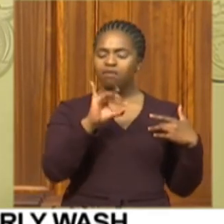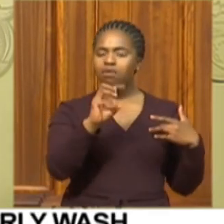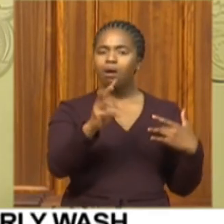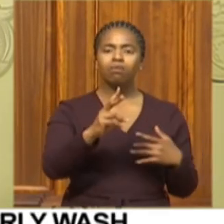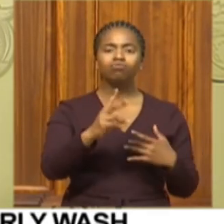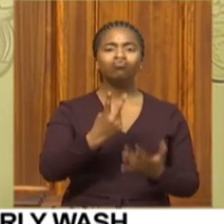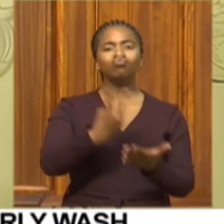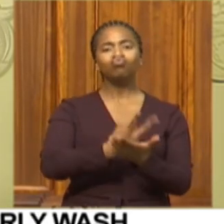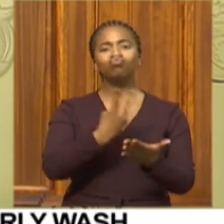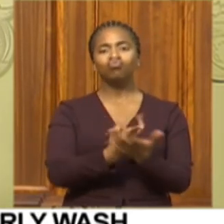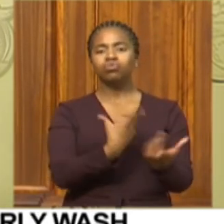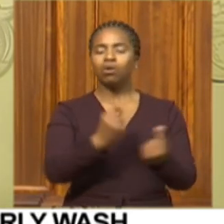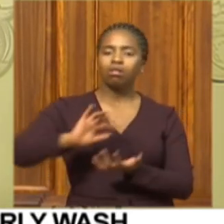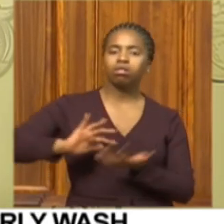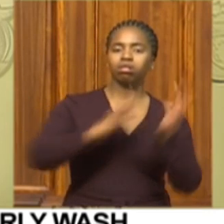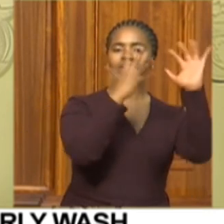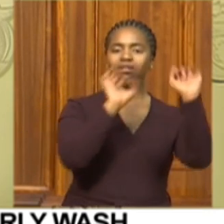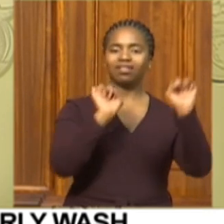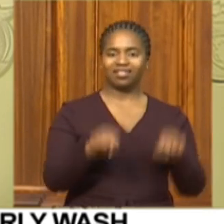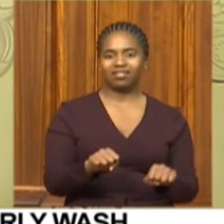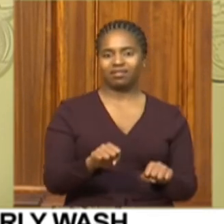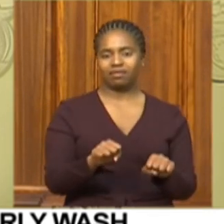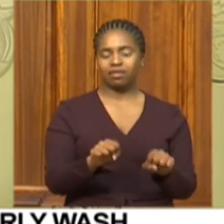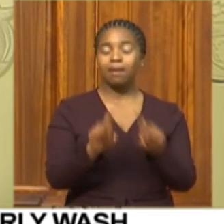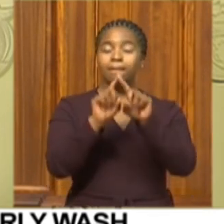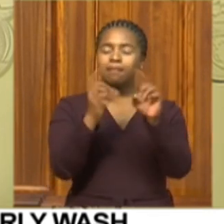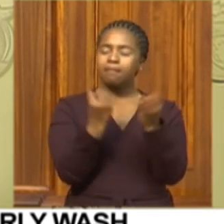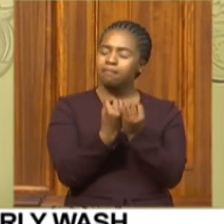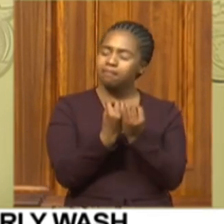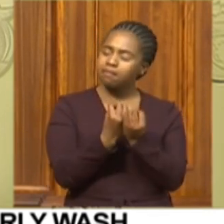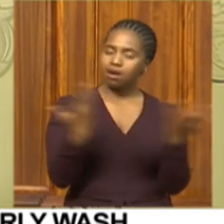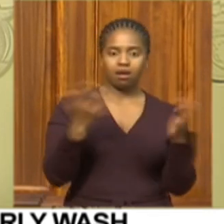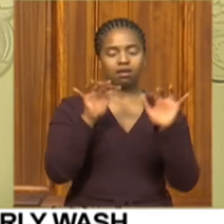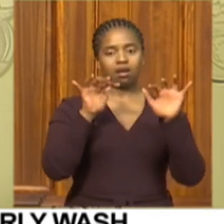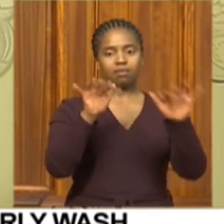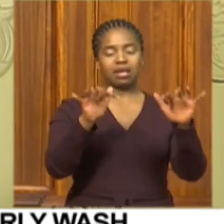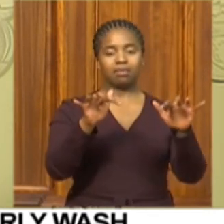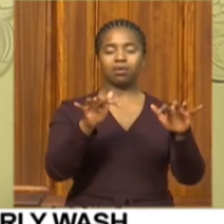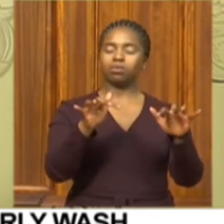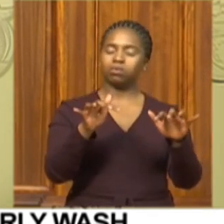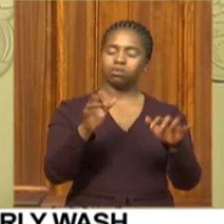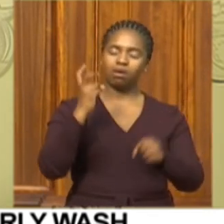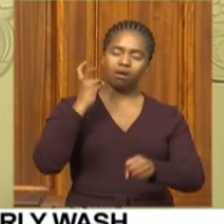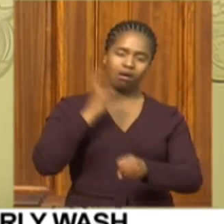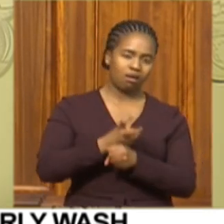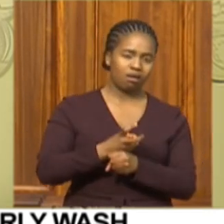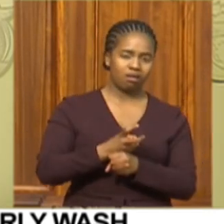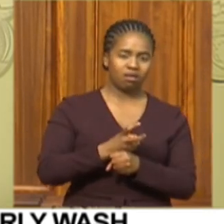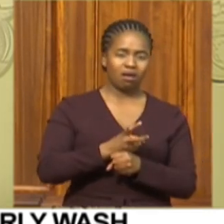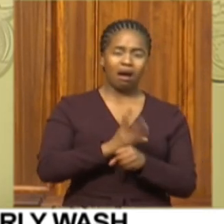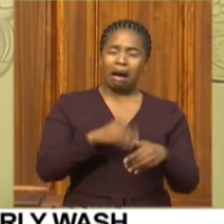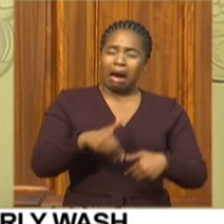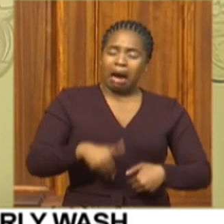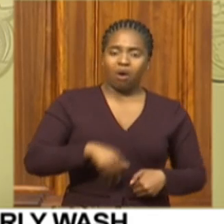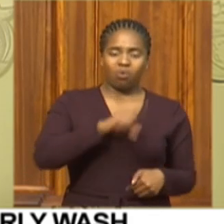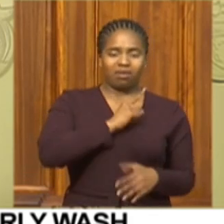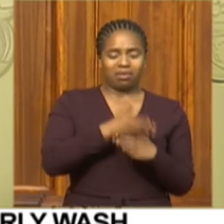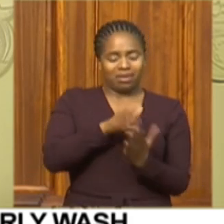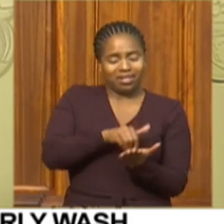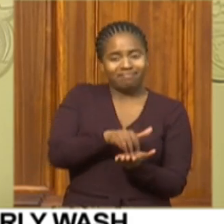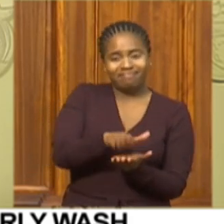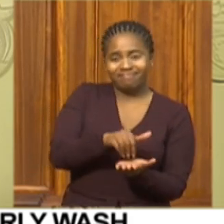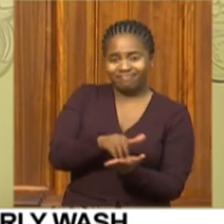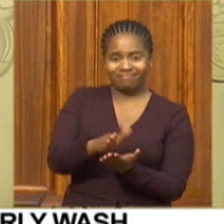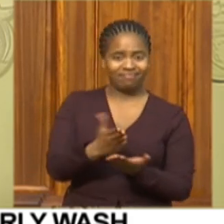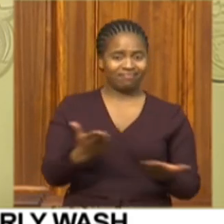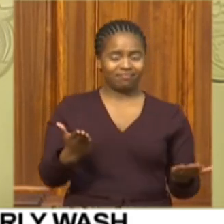lives. But for millions of people, it has also meant hardship and hunger. It has